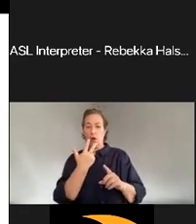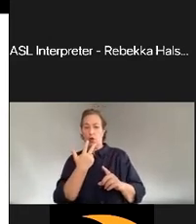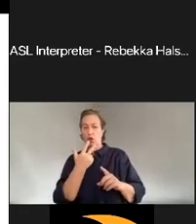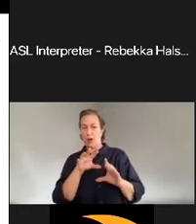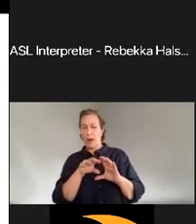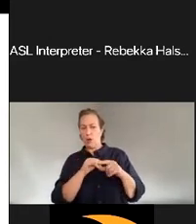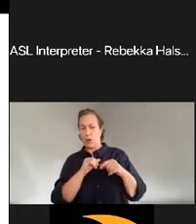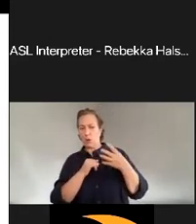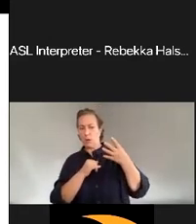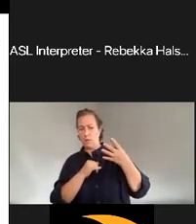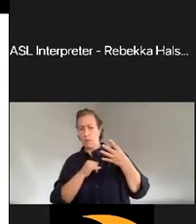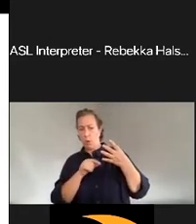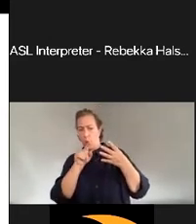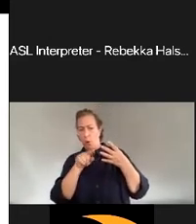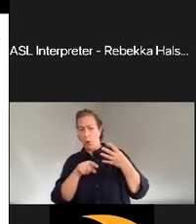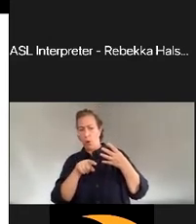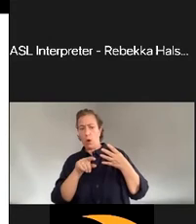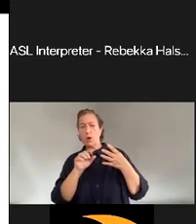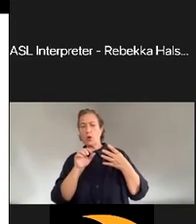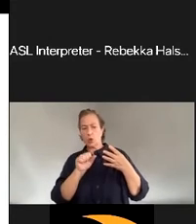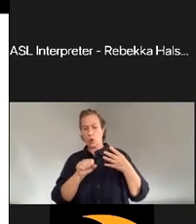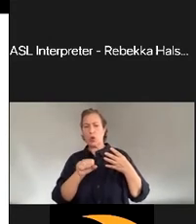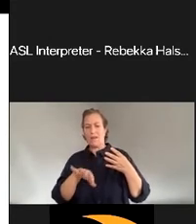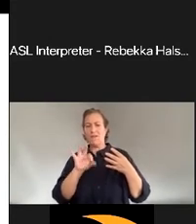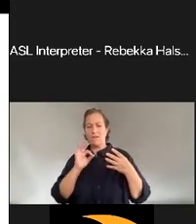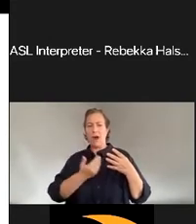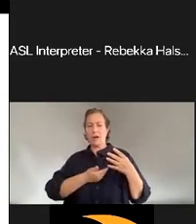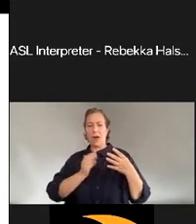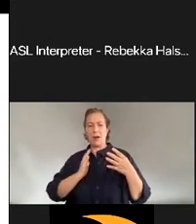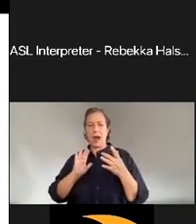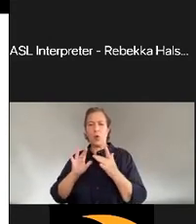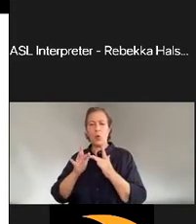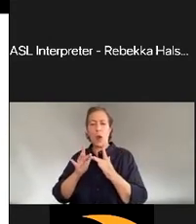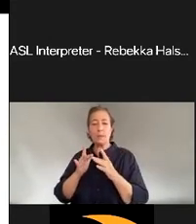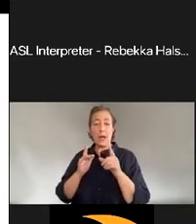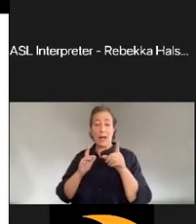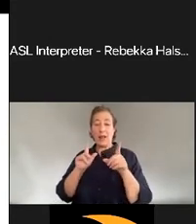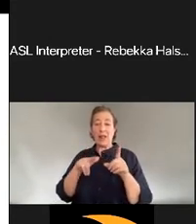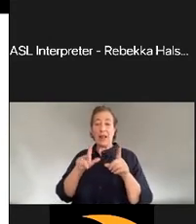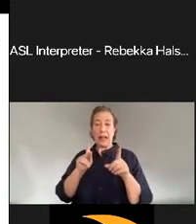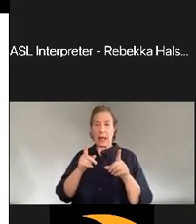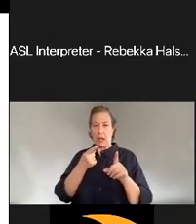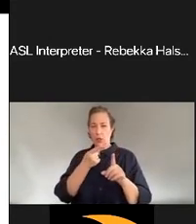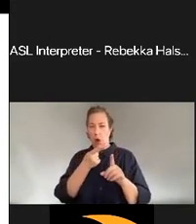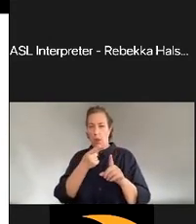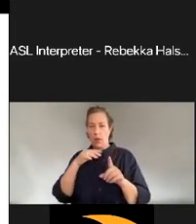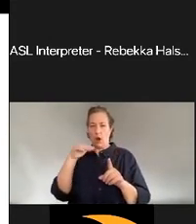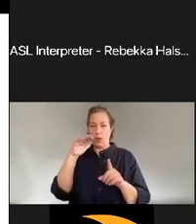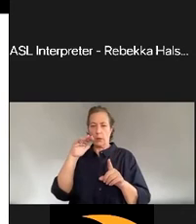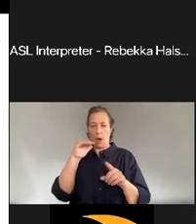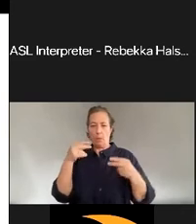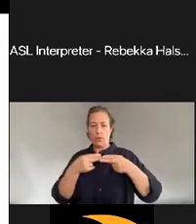be found at the website where you, with the hyperlink that's included at the top of this